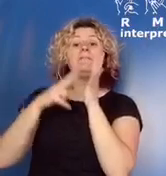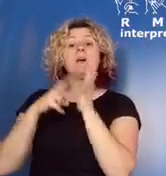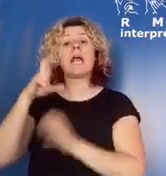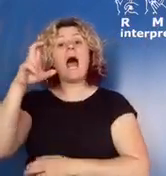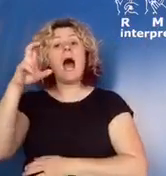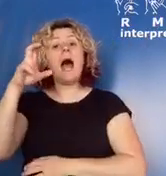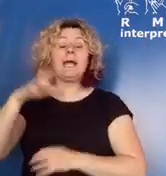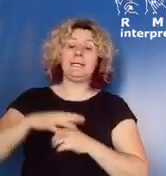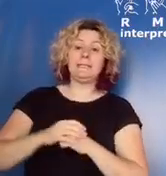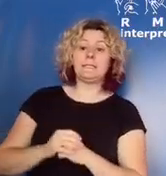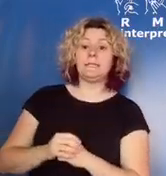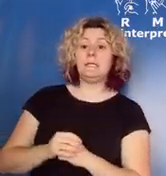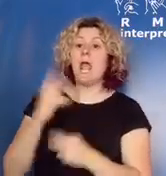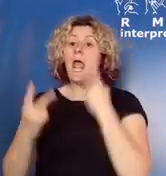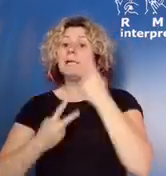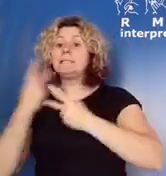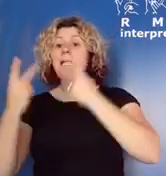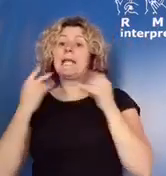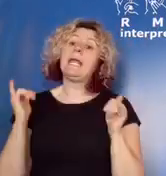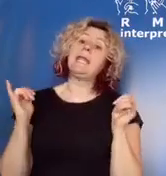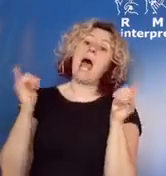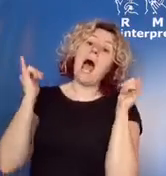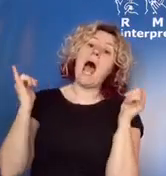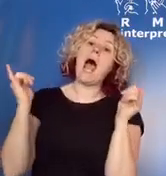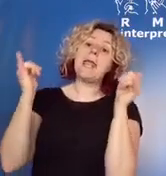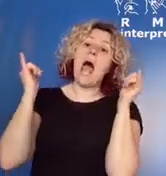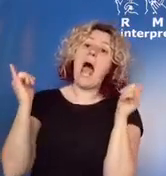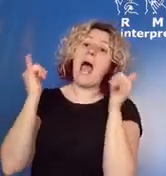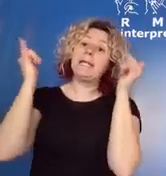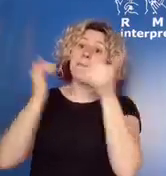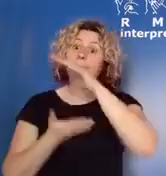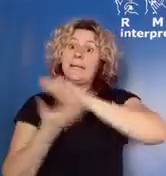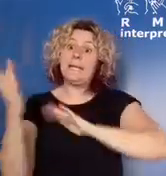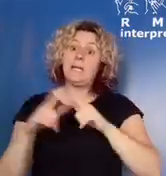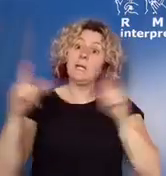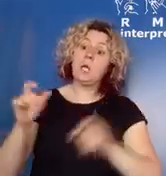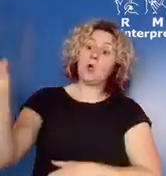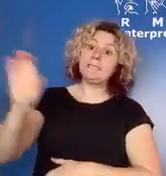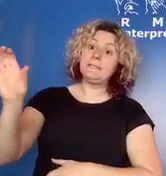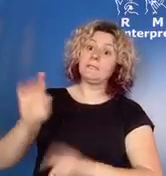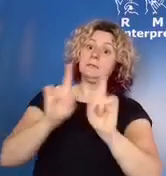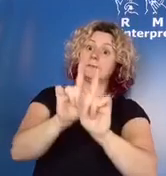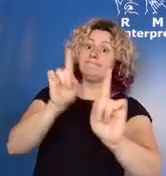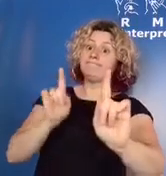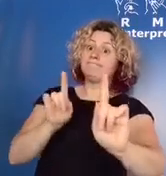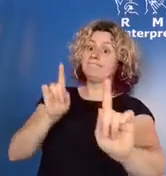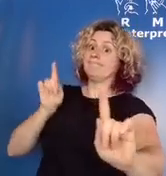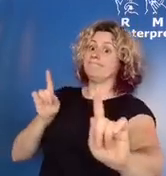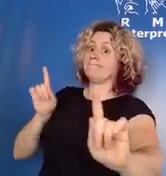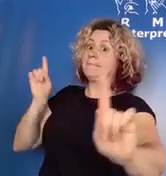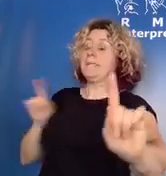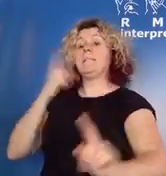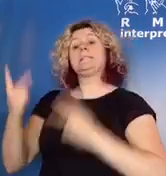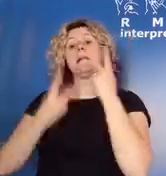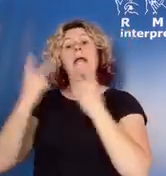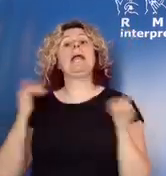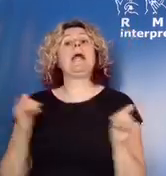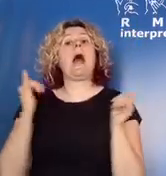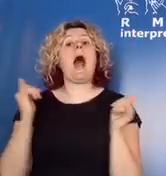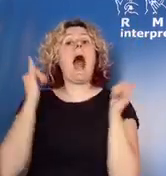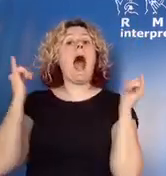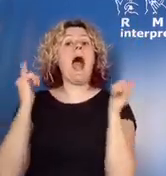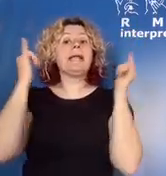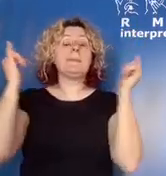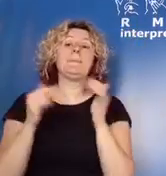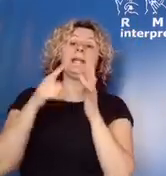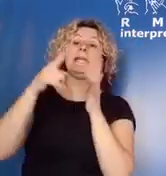Ippy Inverclyde. Singing aye, aye, Ippy, mind your distance at the chippy. Singing